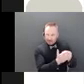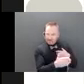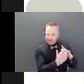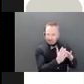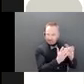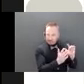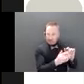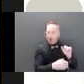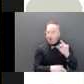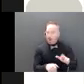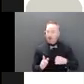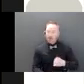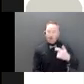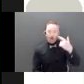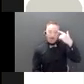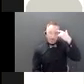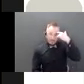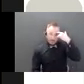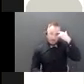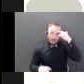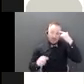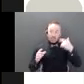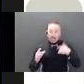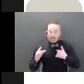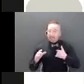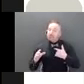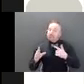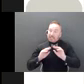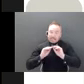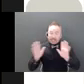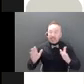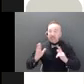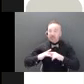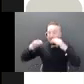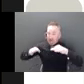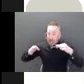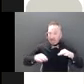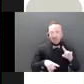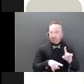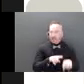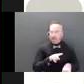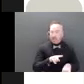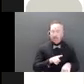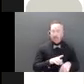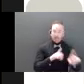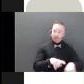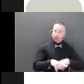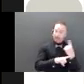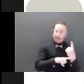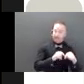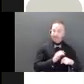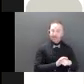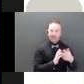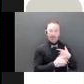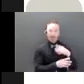financial decisions. An important note is that there's nothing in securities laws today that prohibits firms from placing temporary